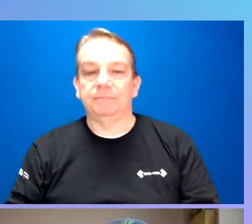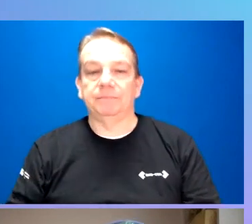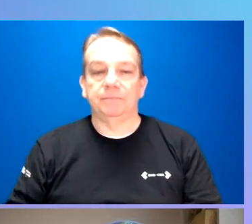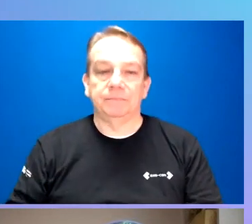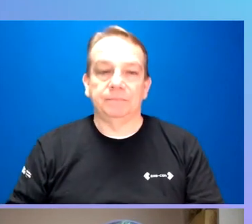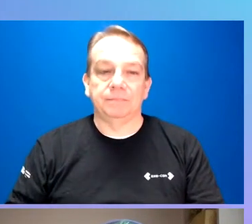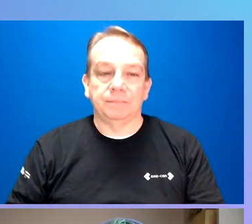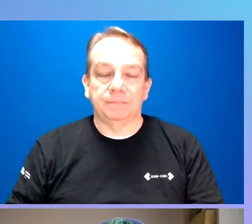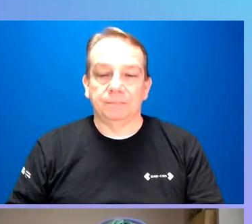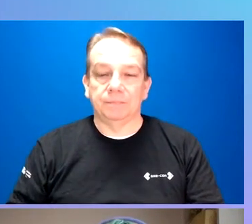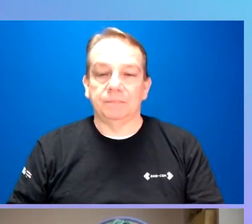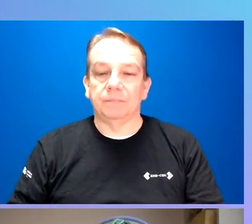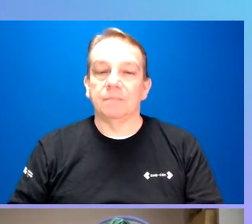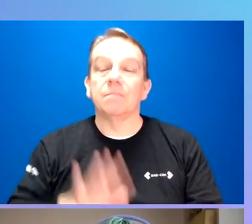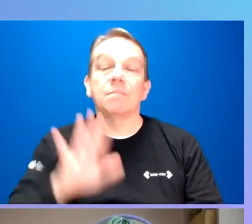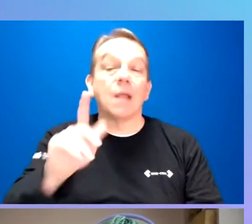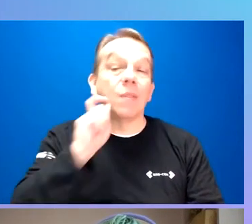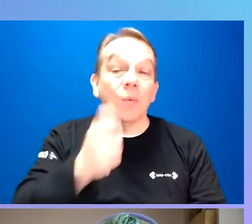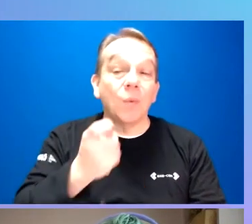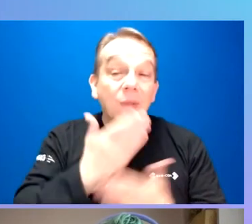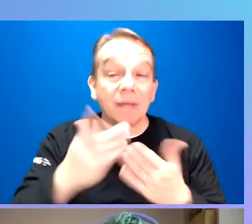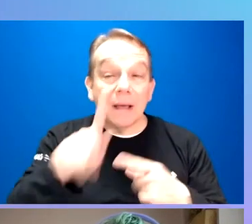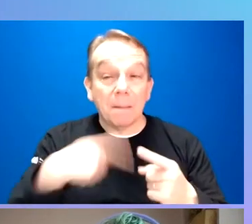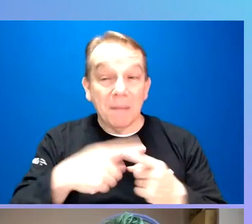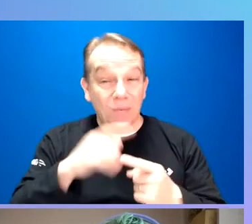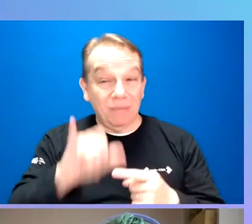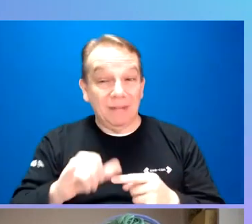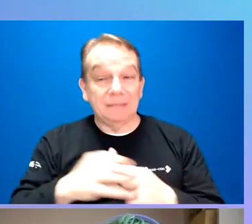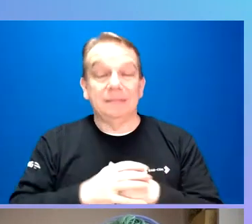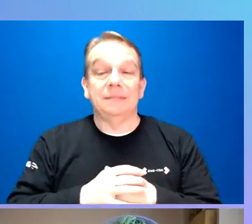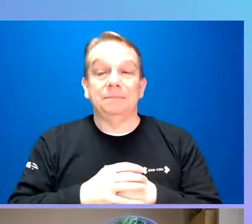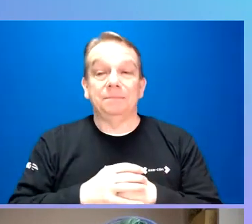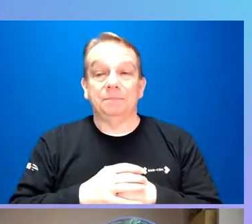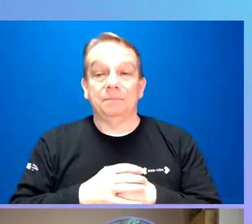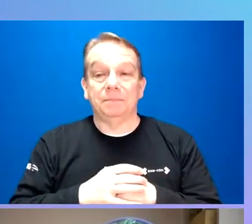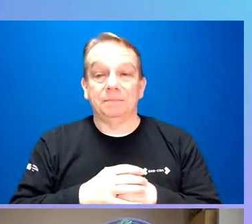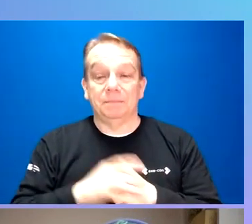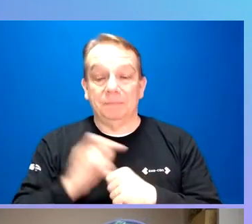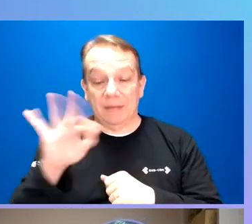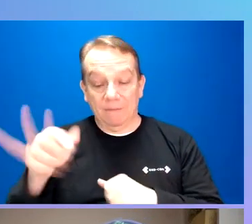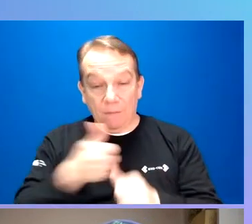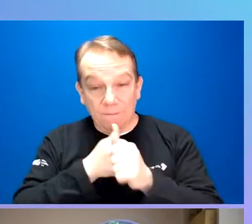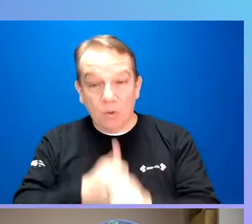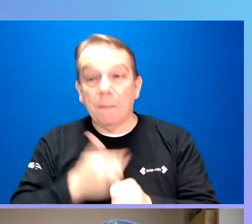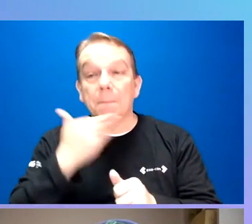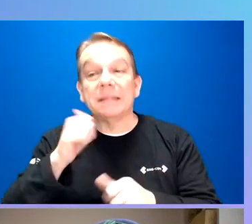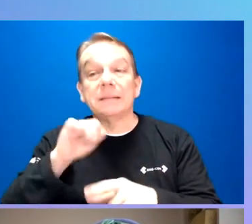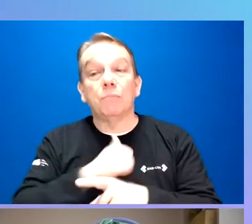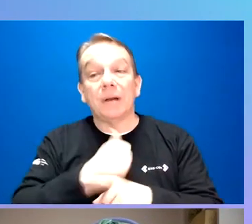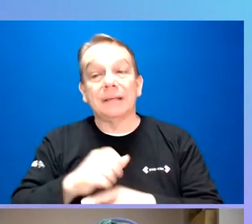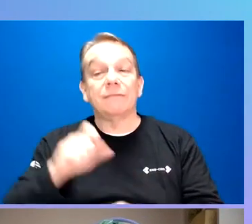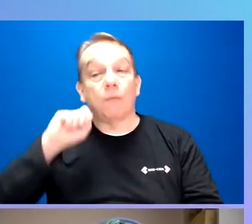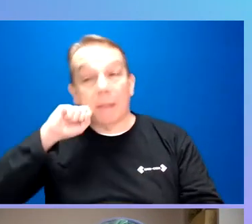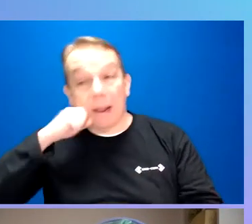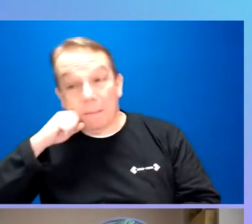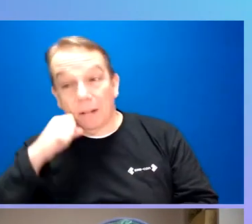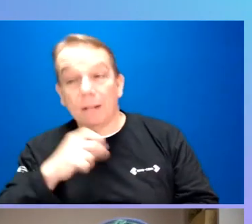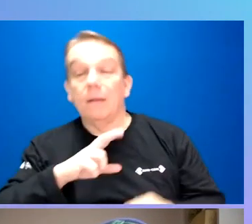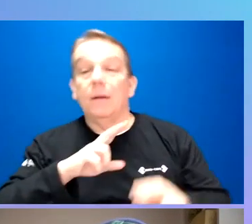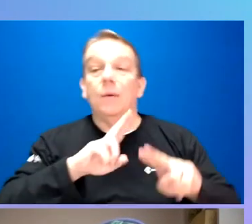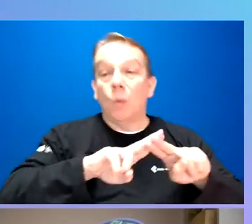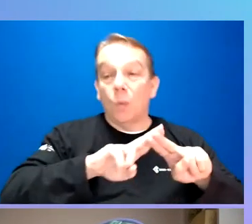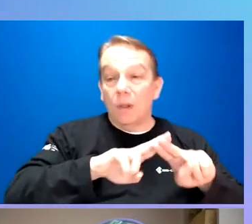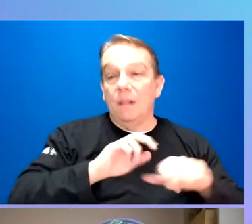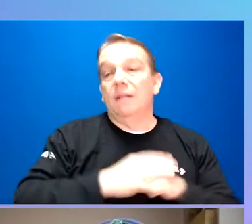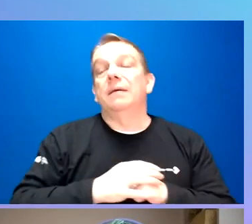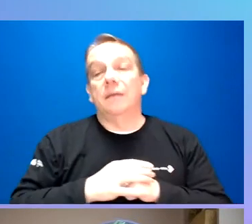So the cool thing actually about this is that if you follow best practices from Apple and Google in terms of